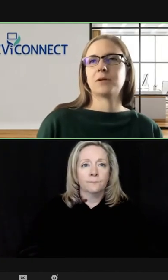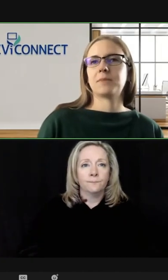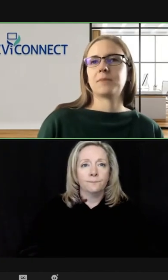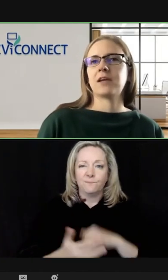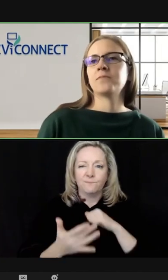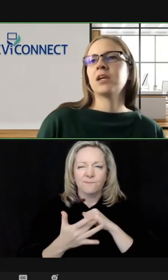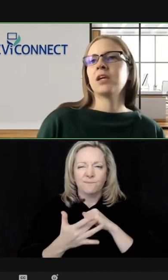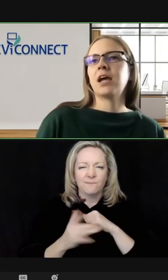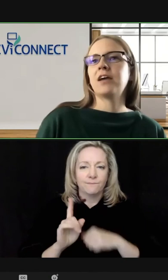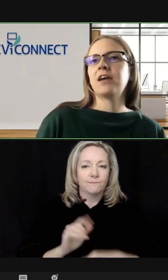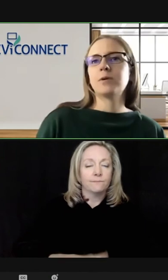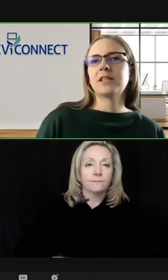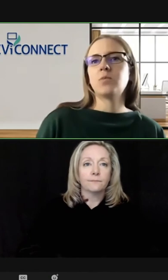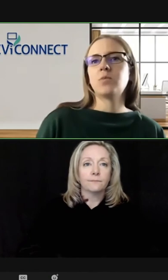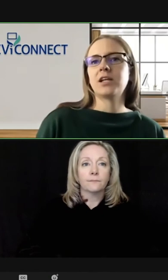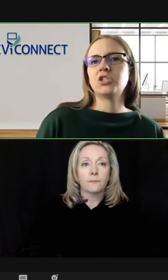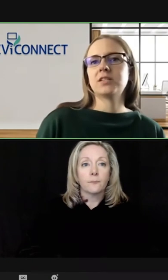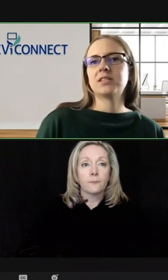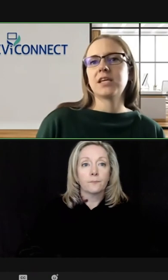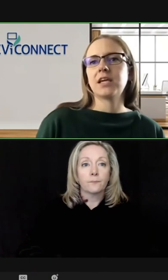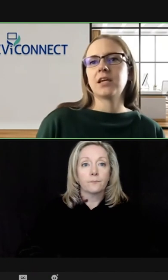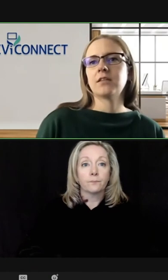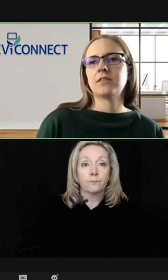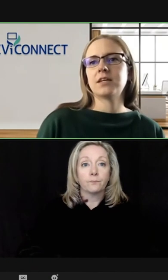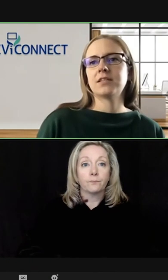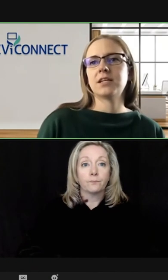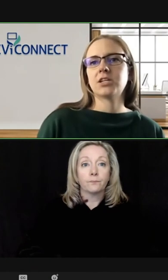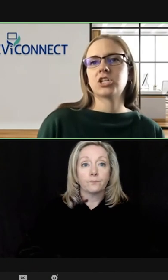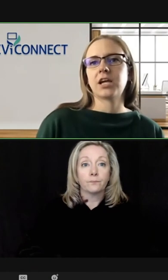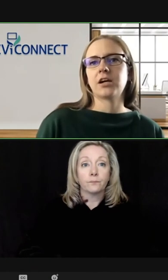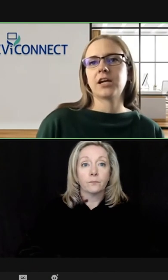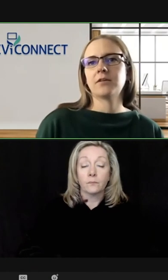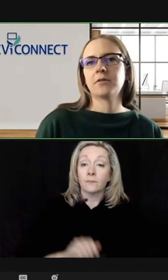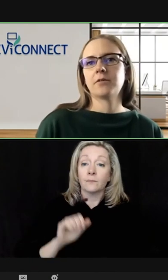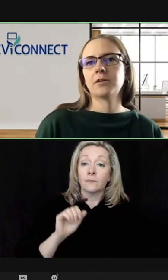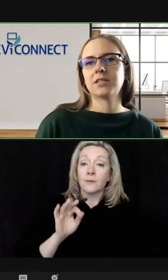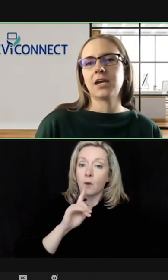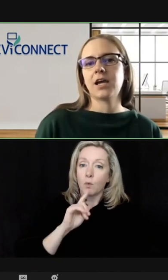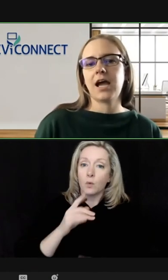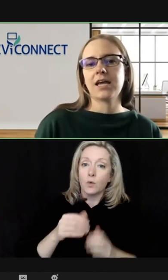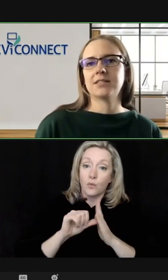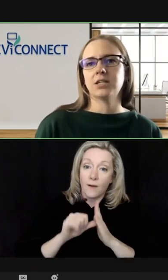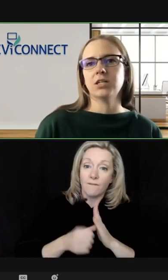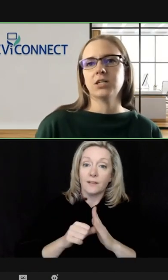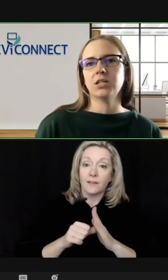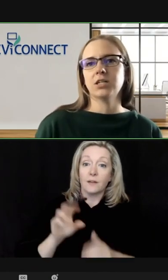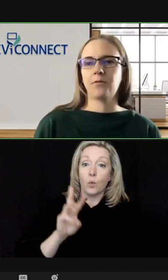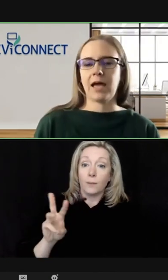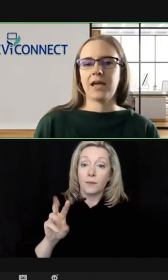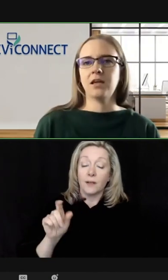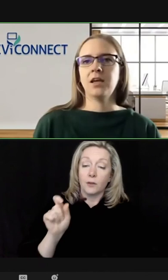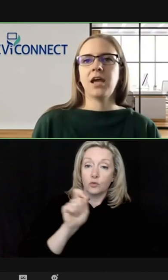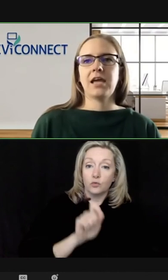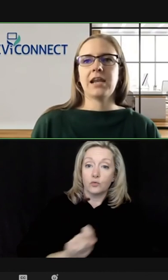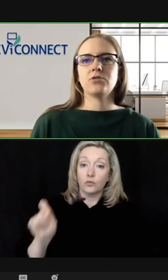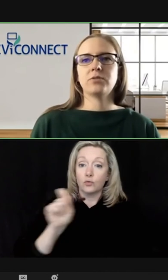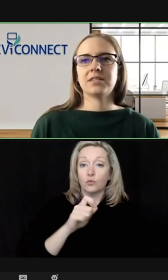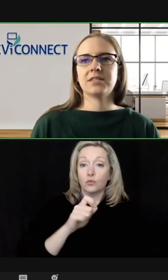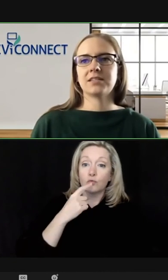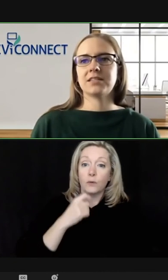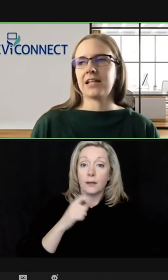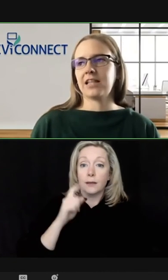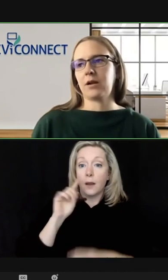mouse to participate. If I really wanted you to see this dictionary site, I can circle it in red,